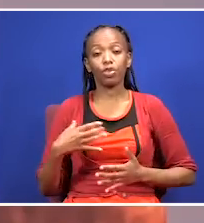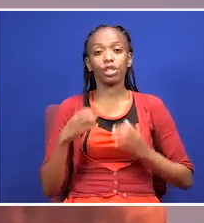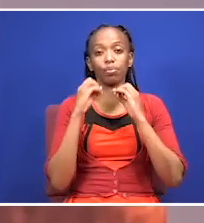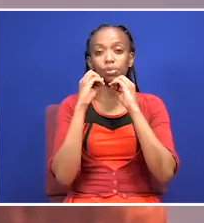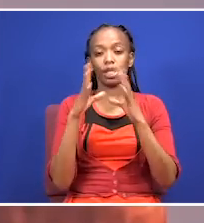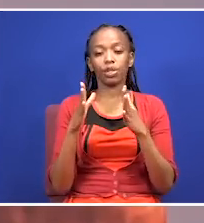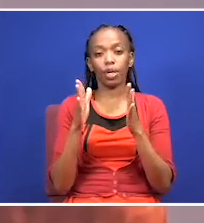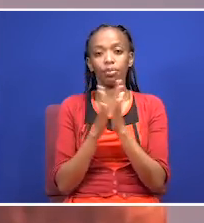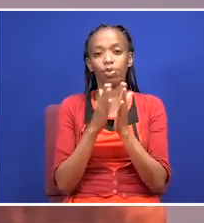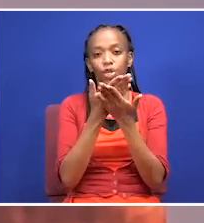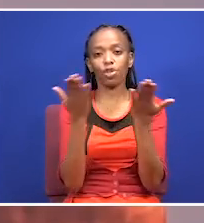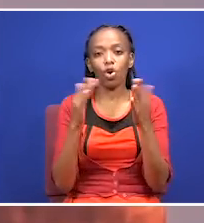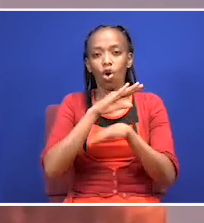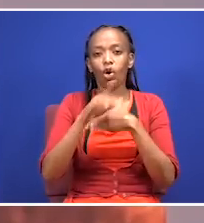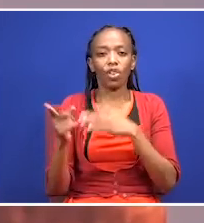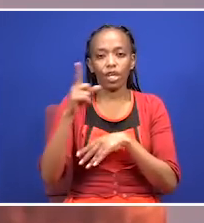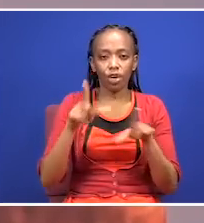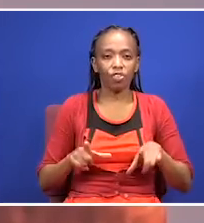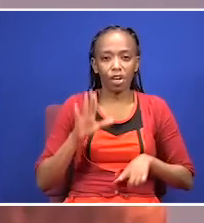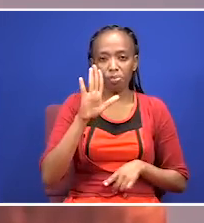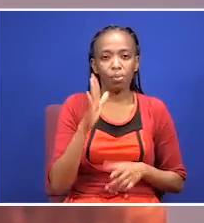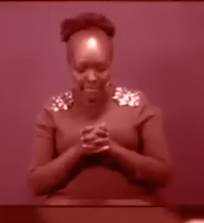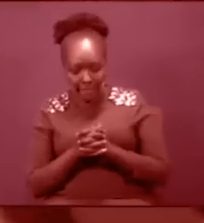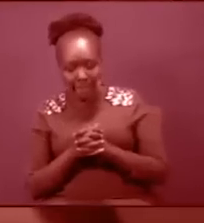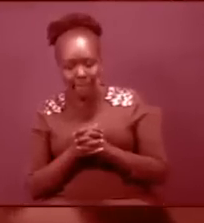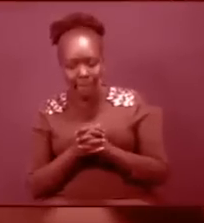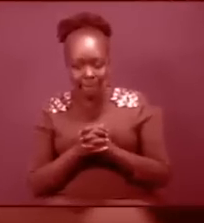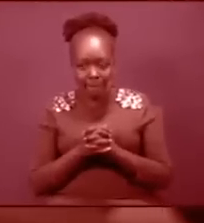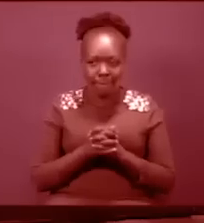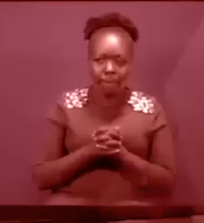you and be with you all the days of your lives amen